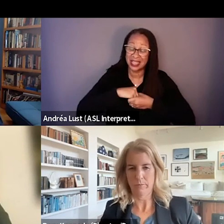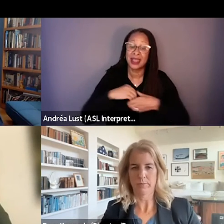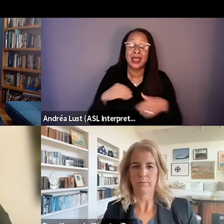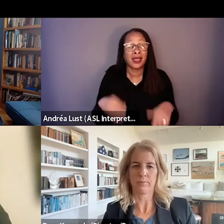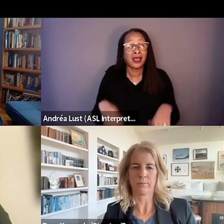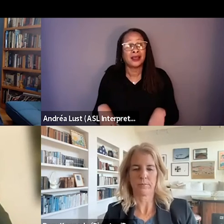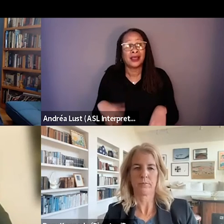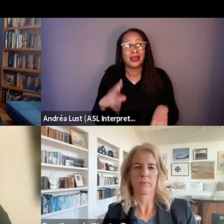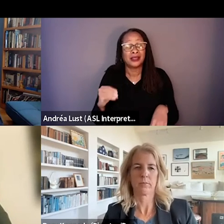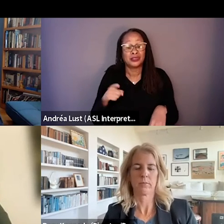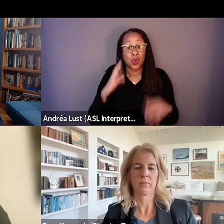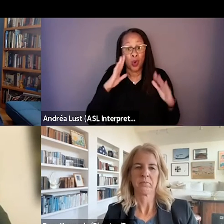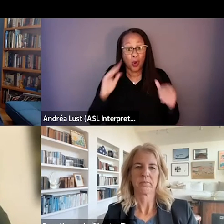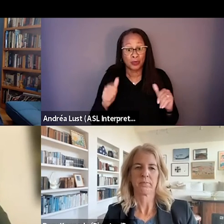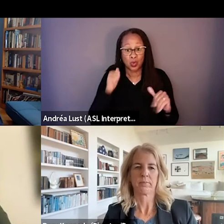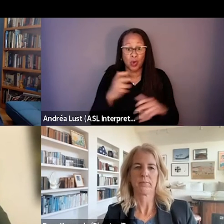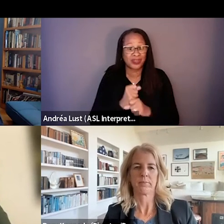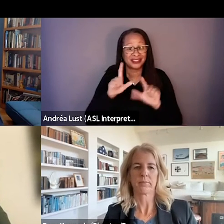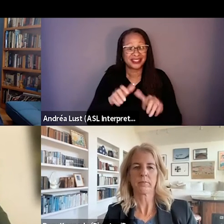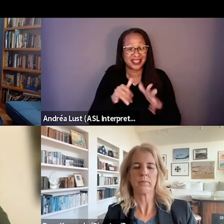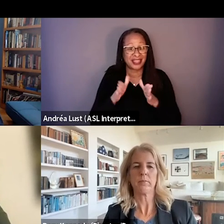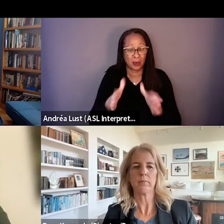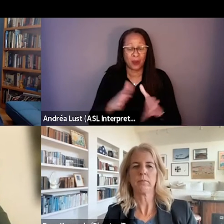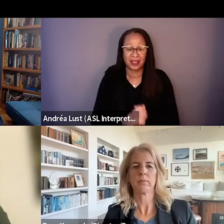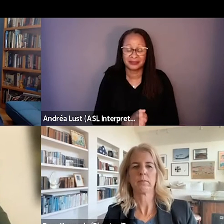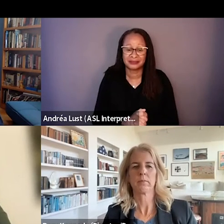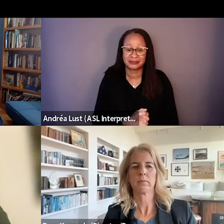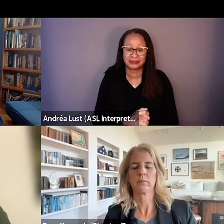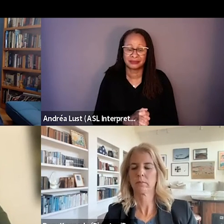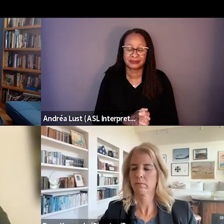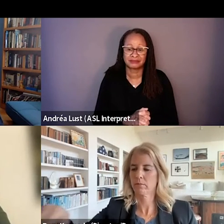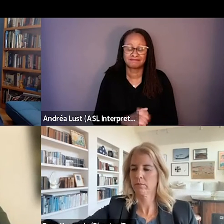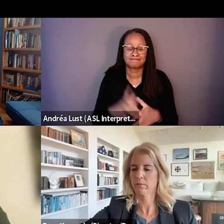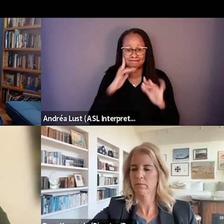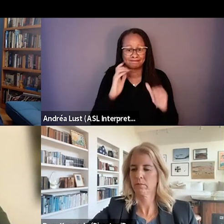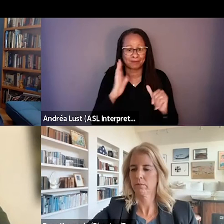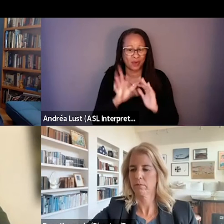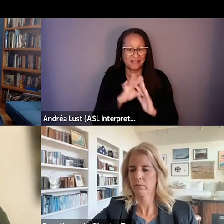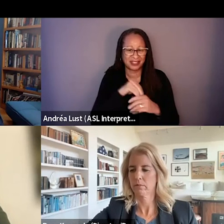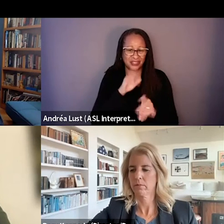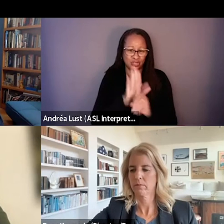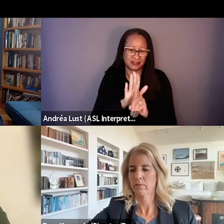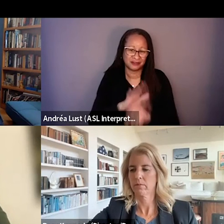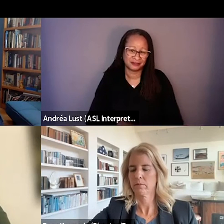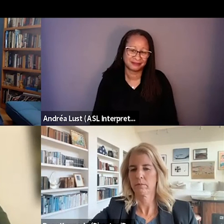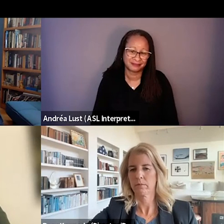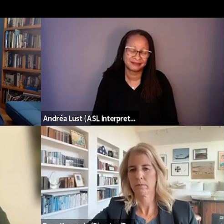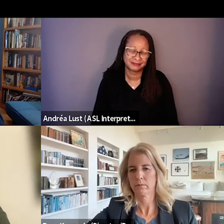know, you hope you won't get tested in that way, but you, you know, hope that you'll find it in yourself.